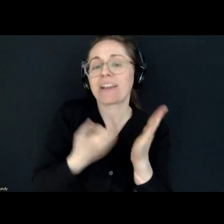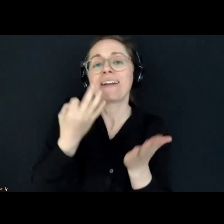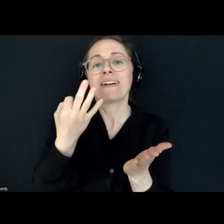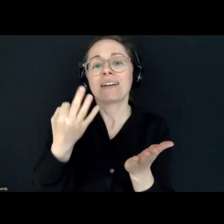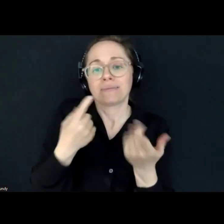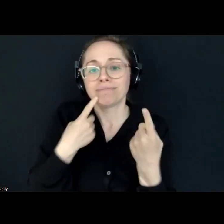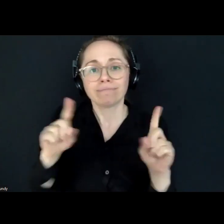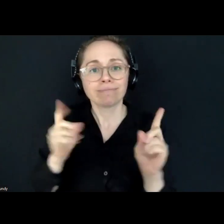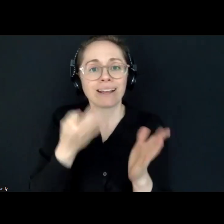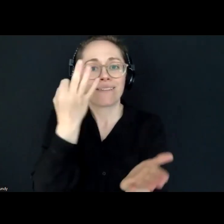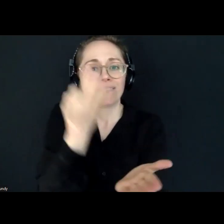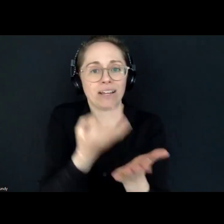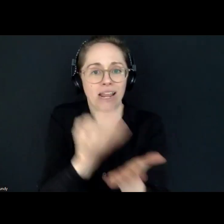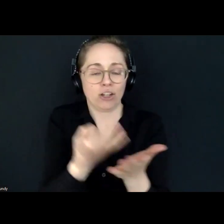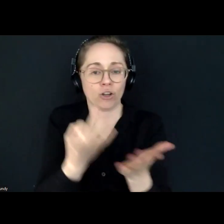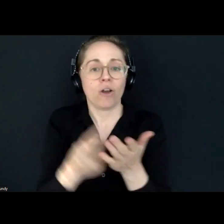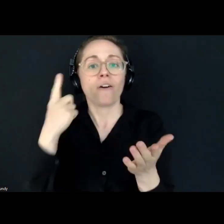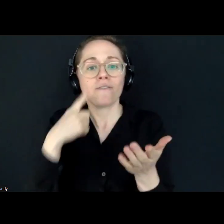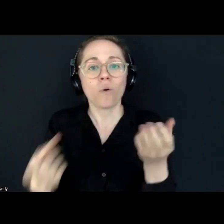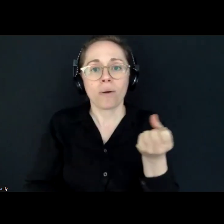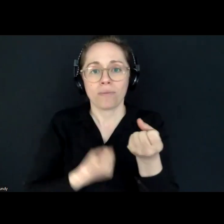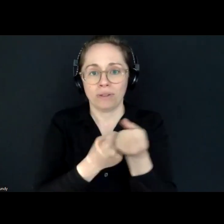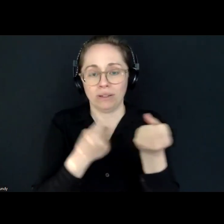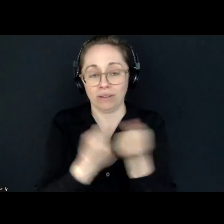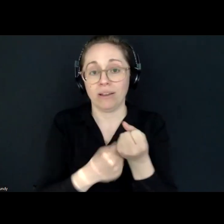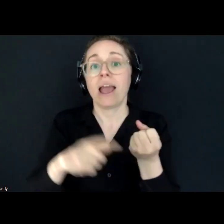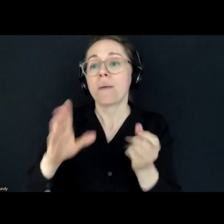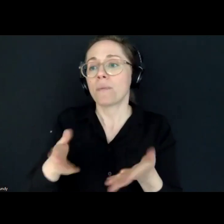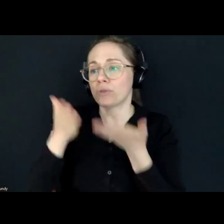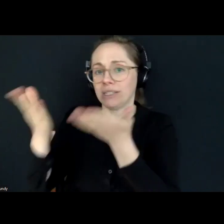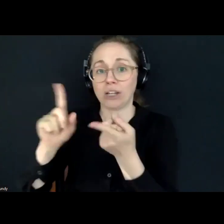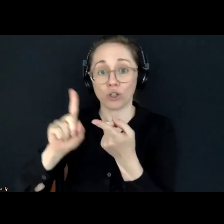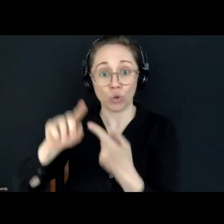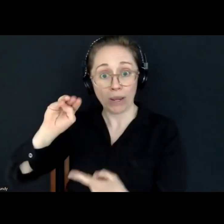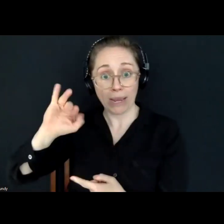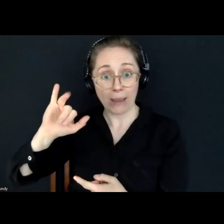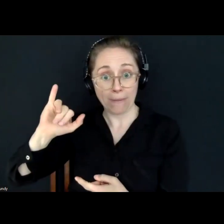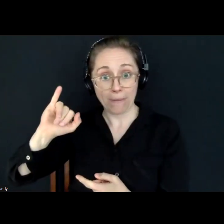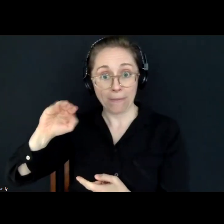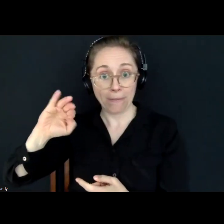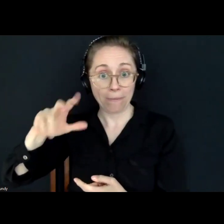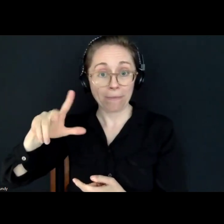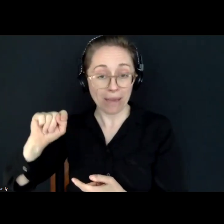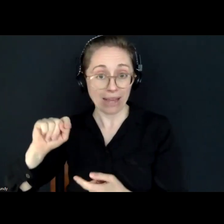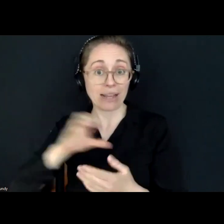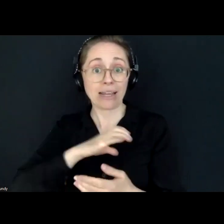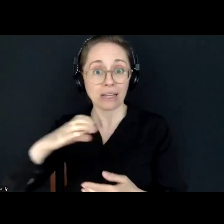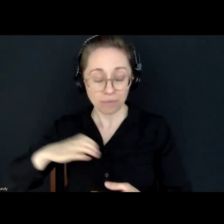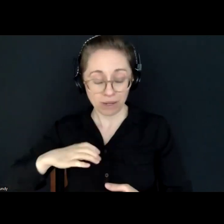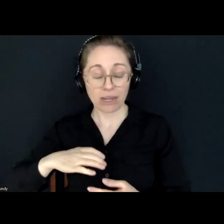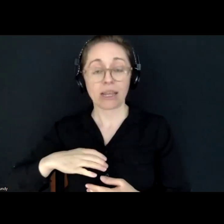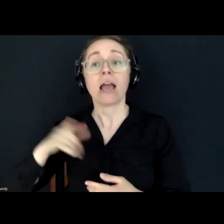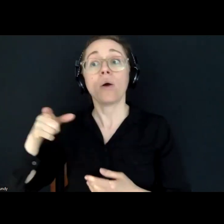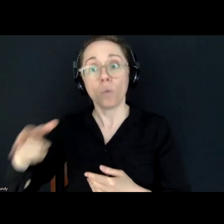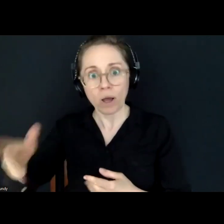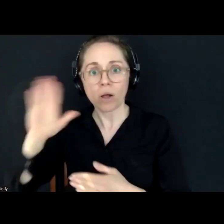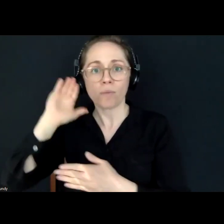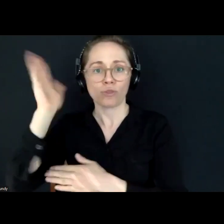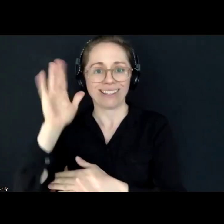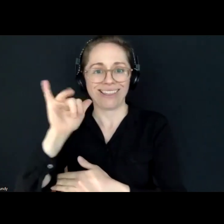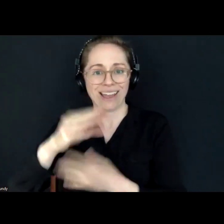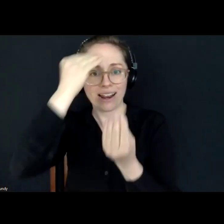LTSS benefit and present it to the Impact Committee in the first meeting of 2025.